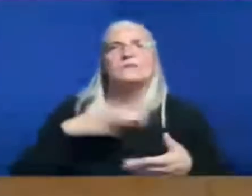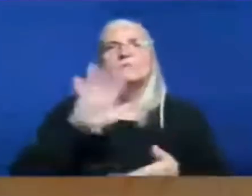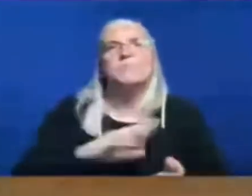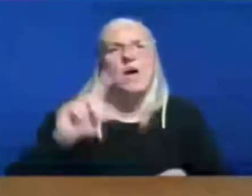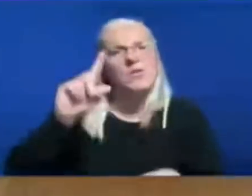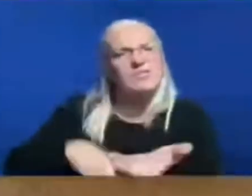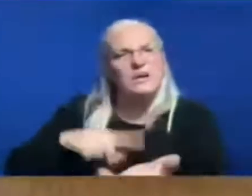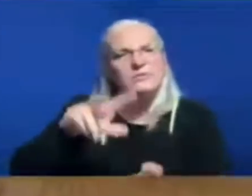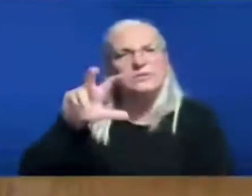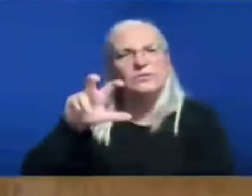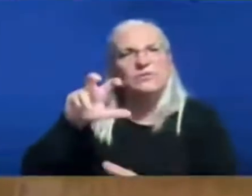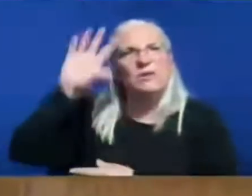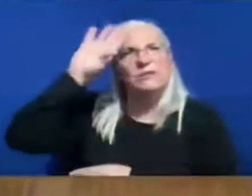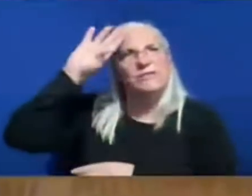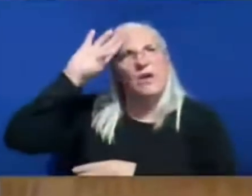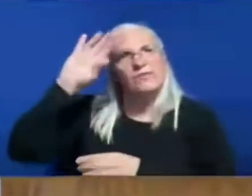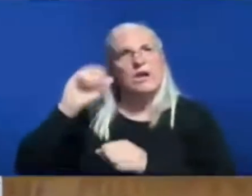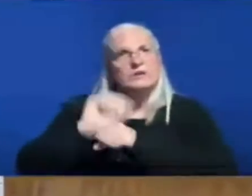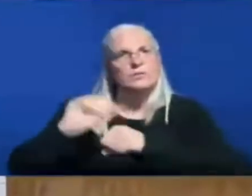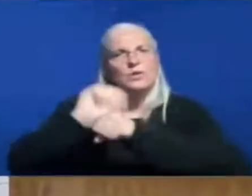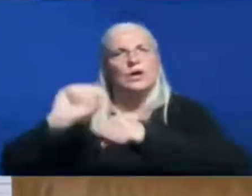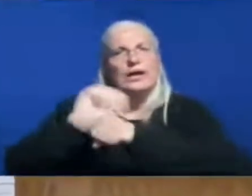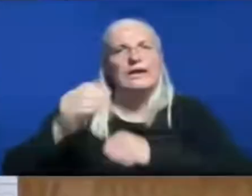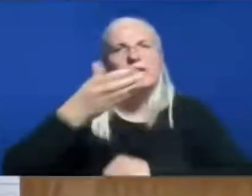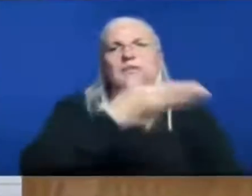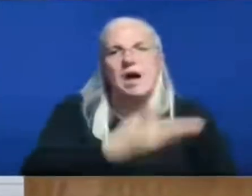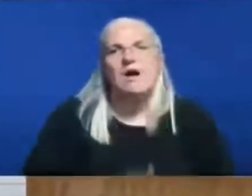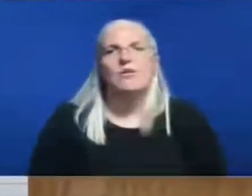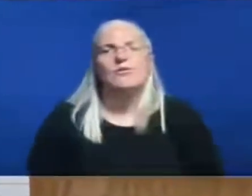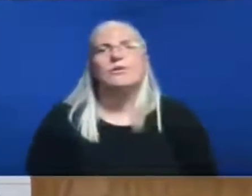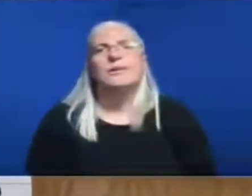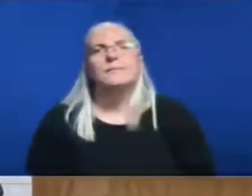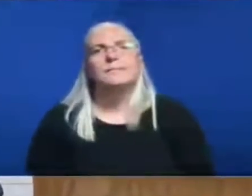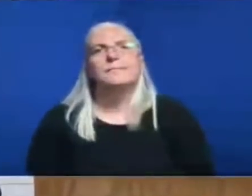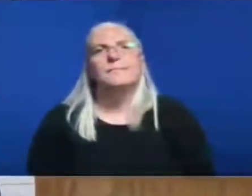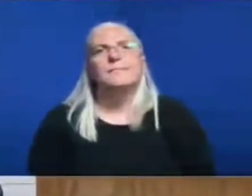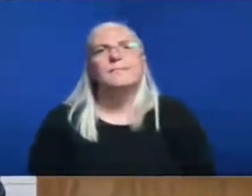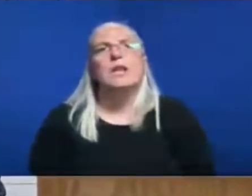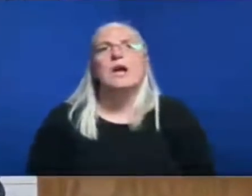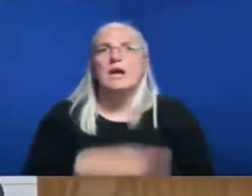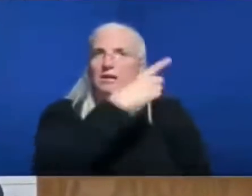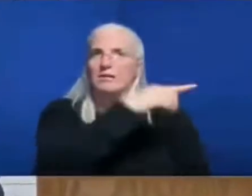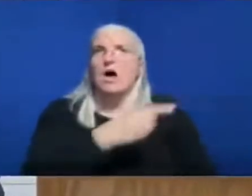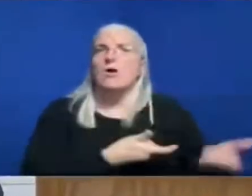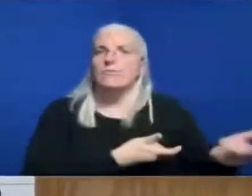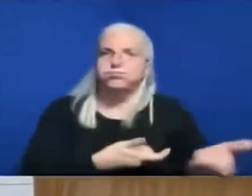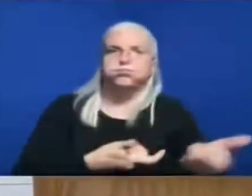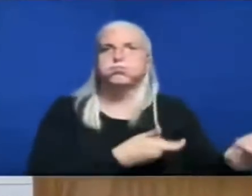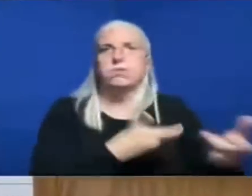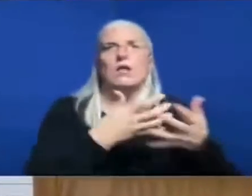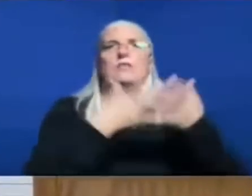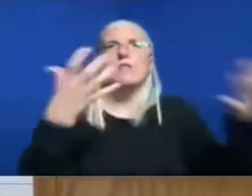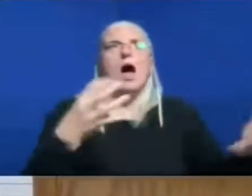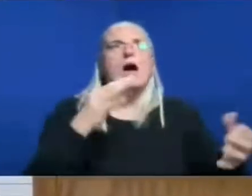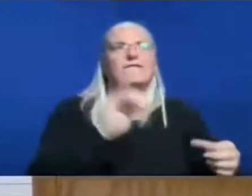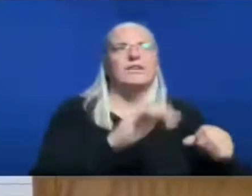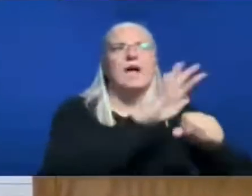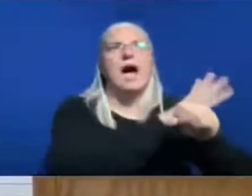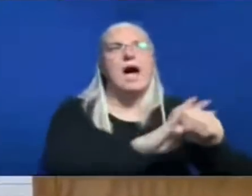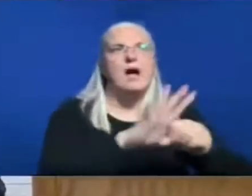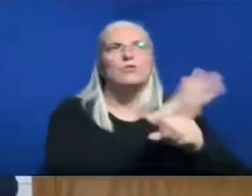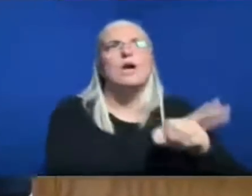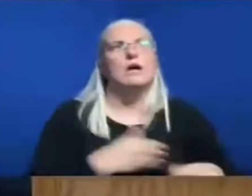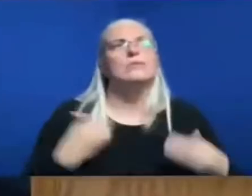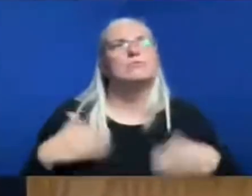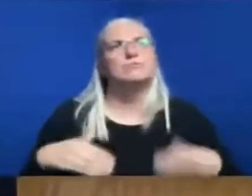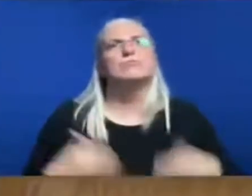whole side here and holding a lot of this area, as Chad was talking about, the operations was talking about in this